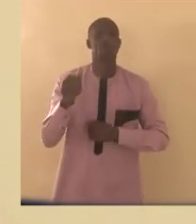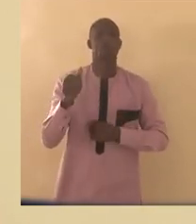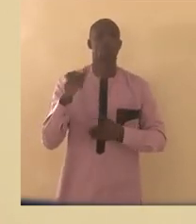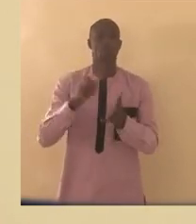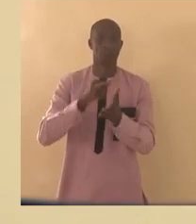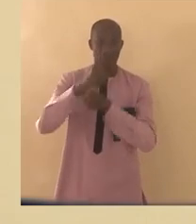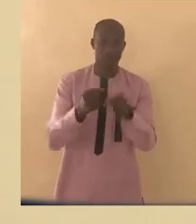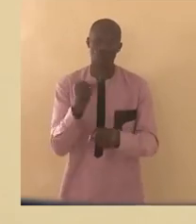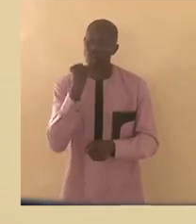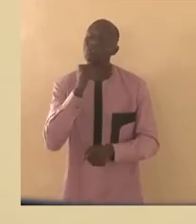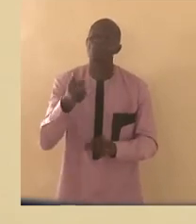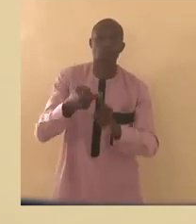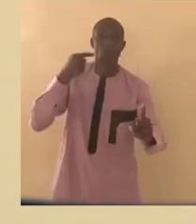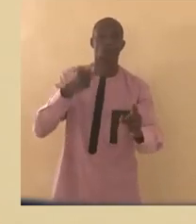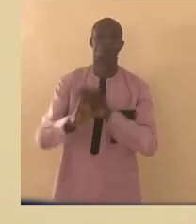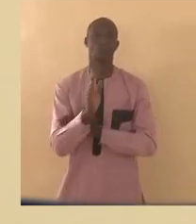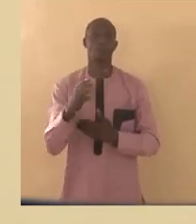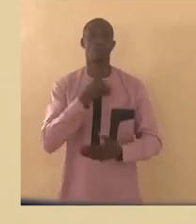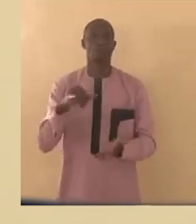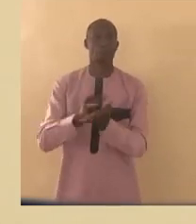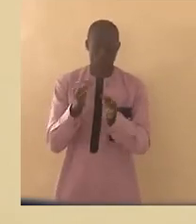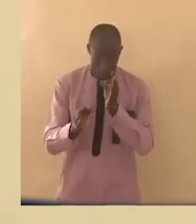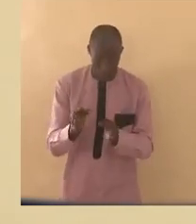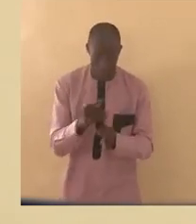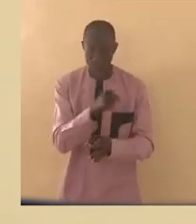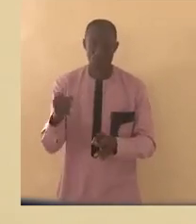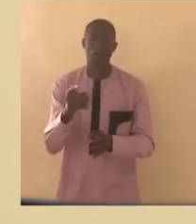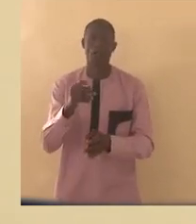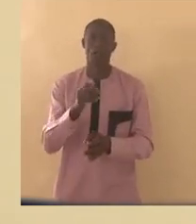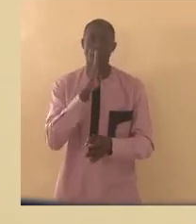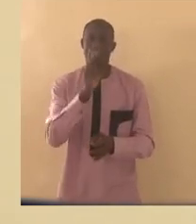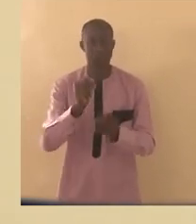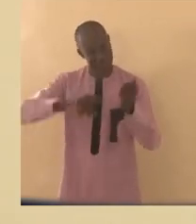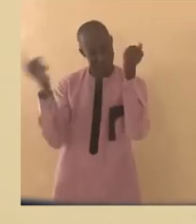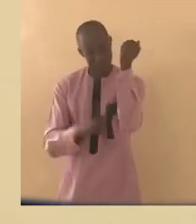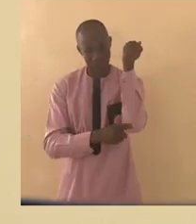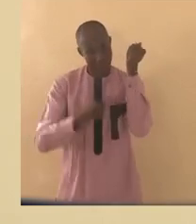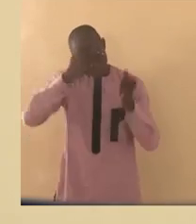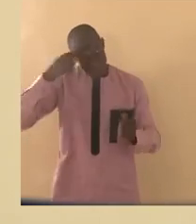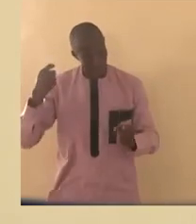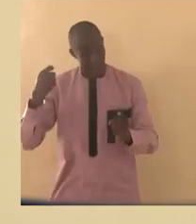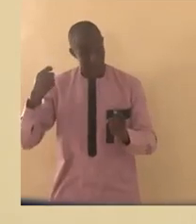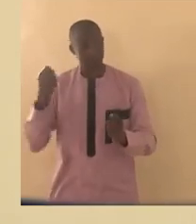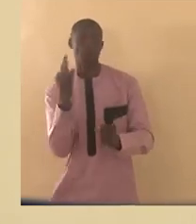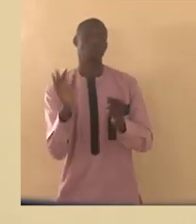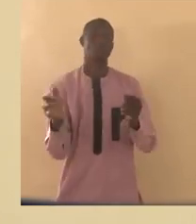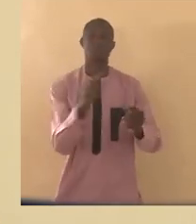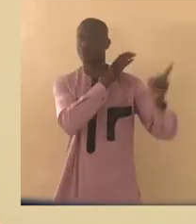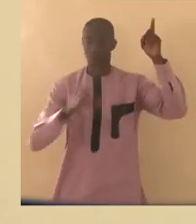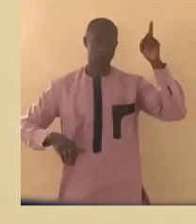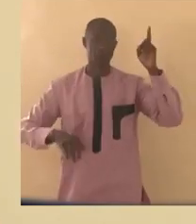yourself. That suffering is not from God. And that if you are being persecuted for the sake of